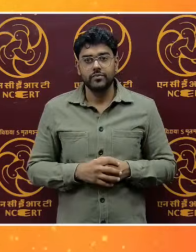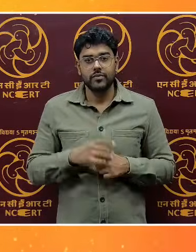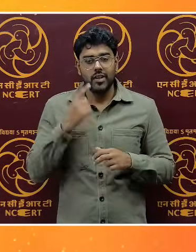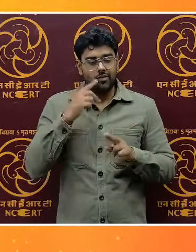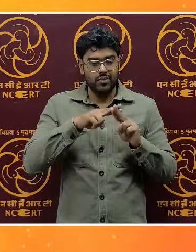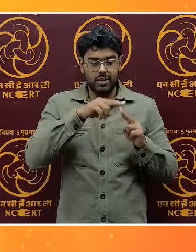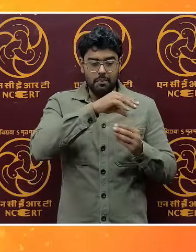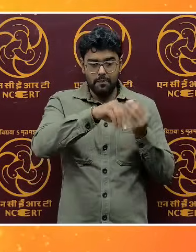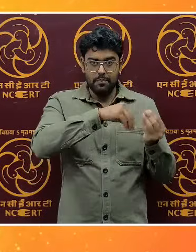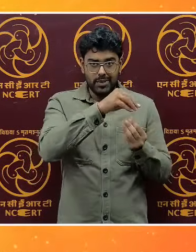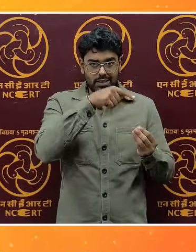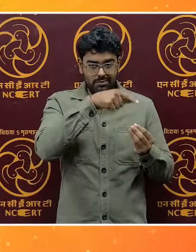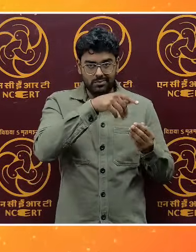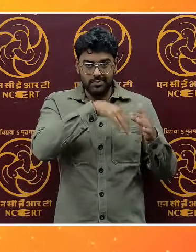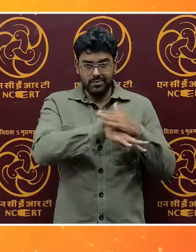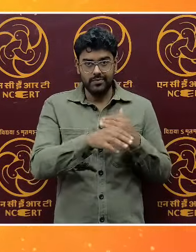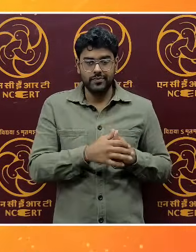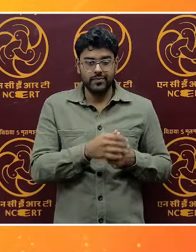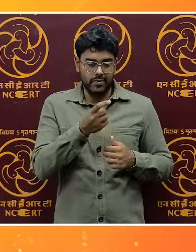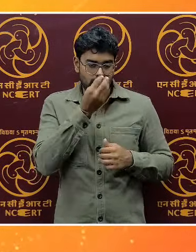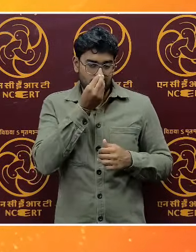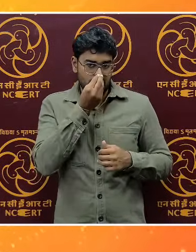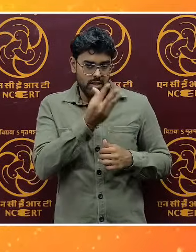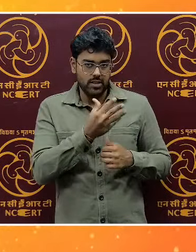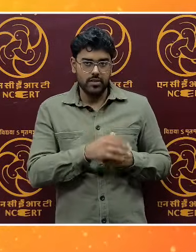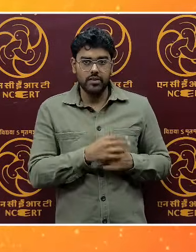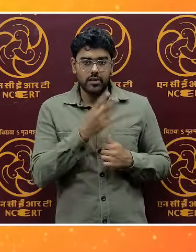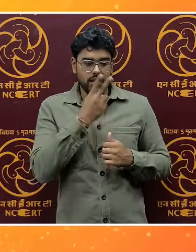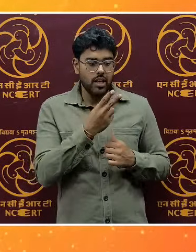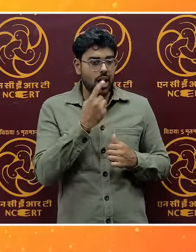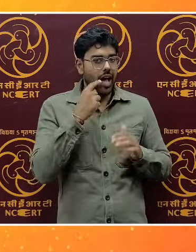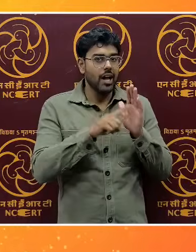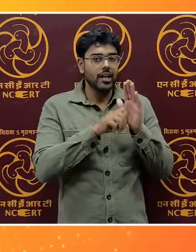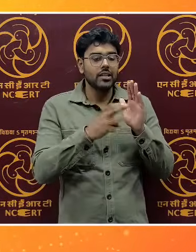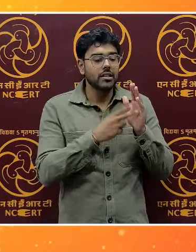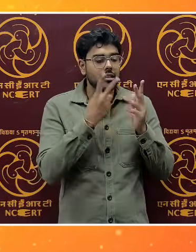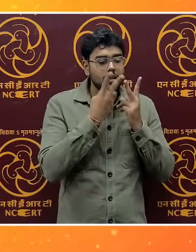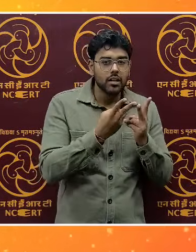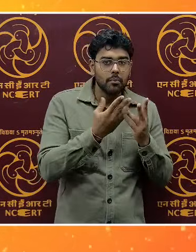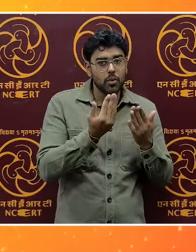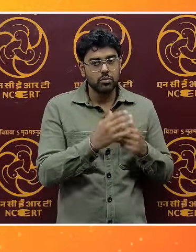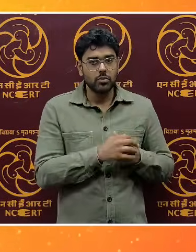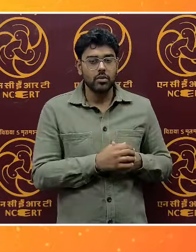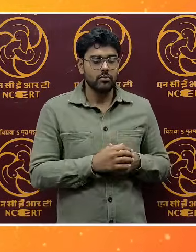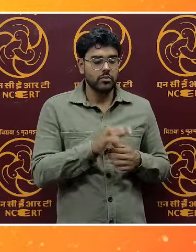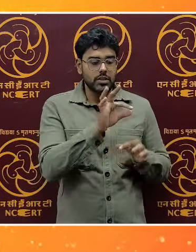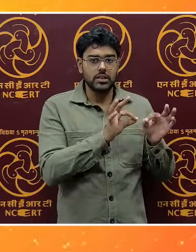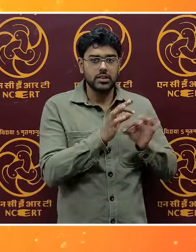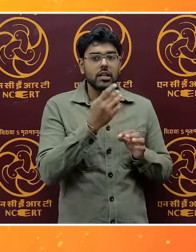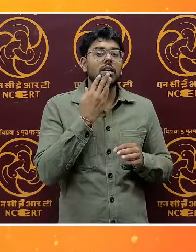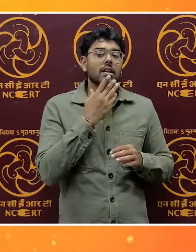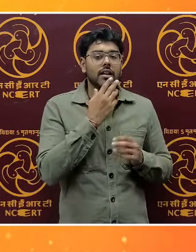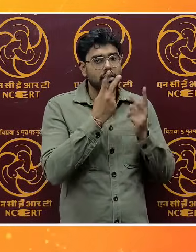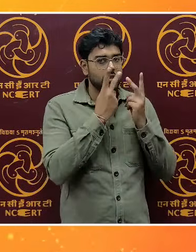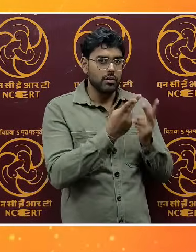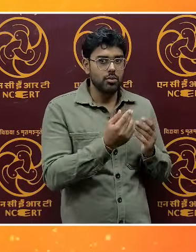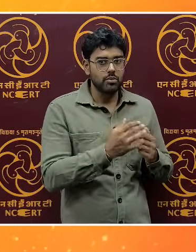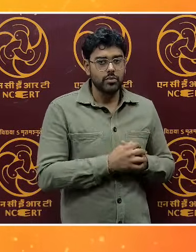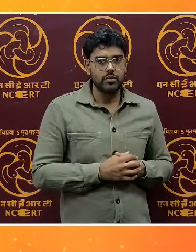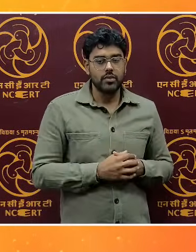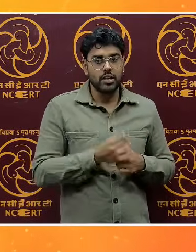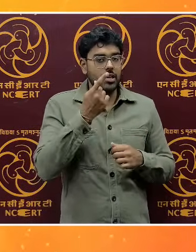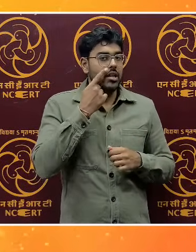mixture, in mixture you can easily identify where are iron particles. Yes. Because the color is visible. The